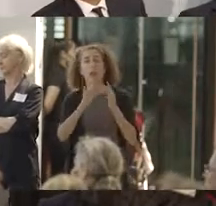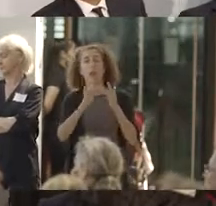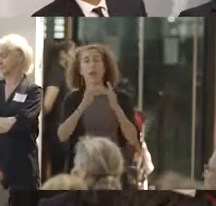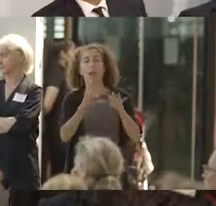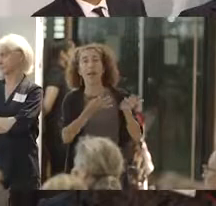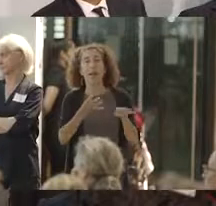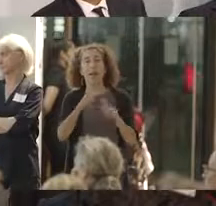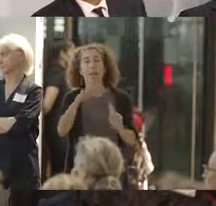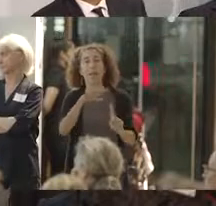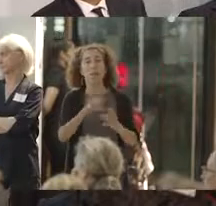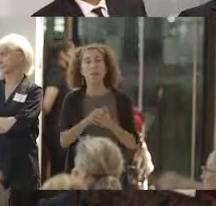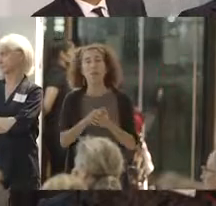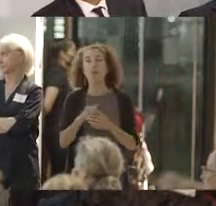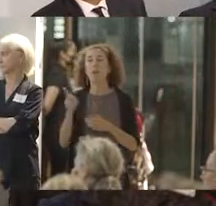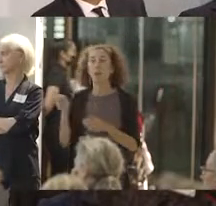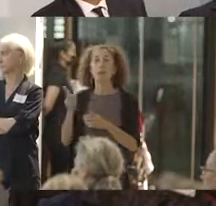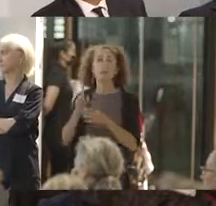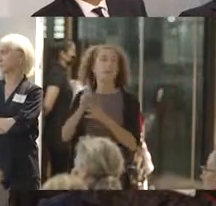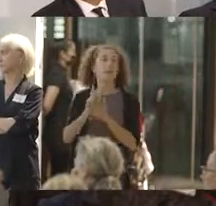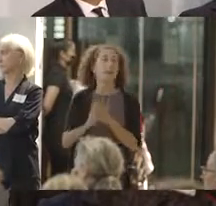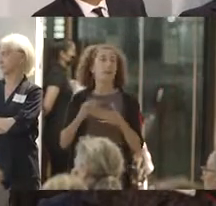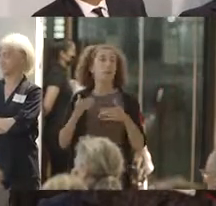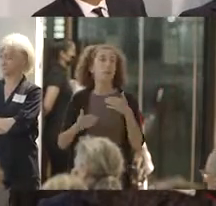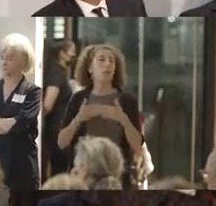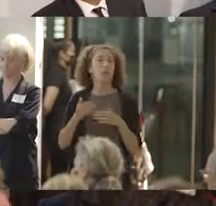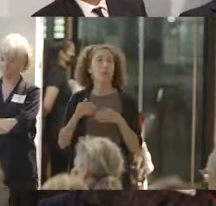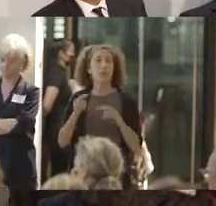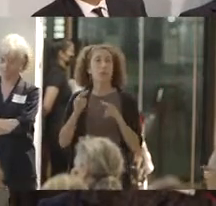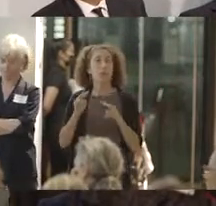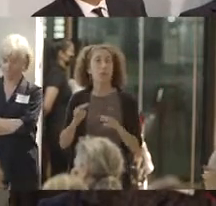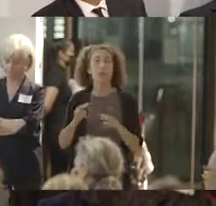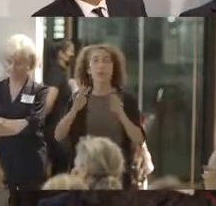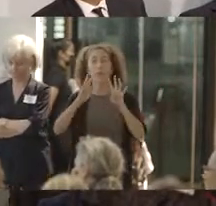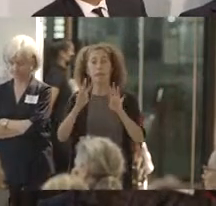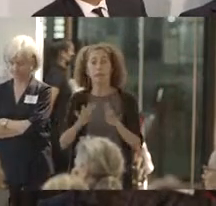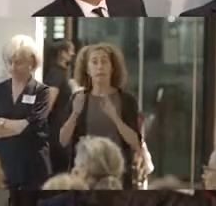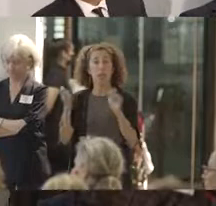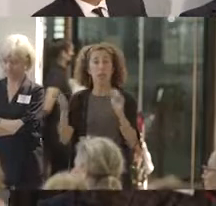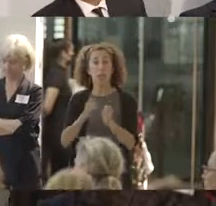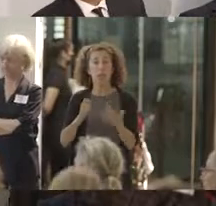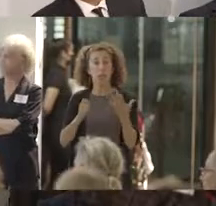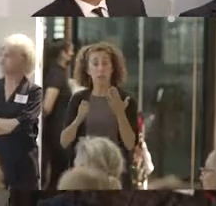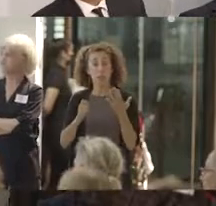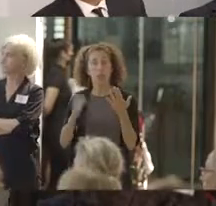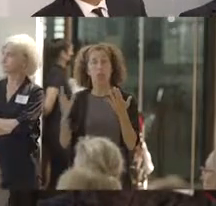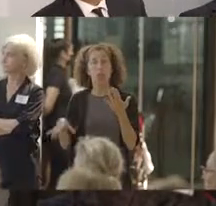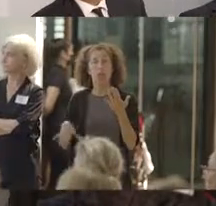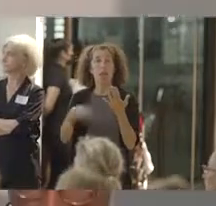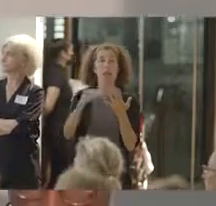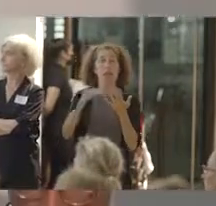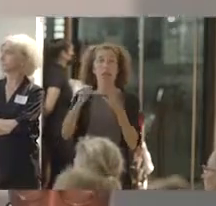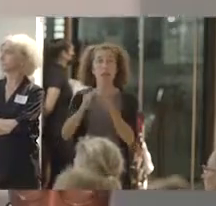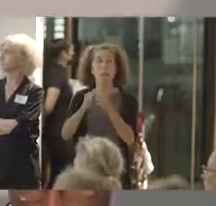part of this design process is to look at climate change, establish the projection, and then add that. The third component